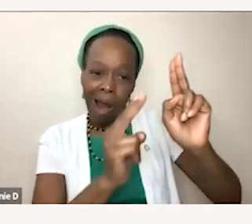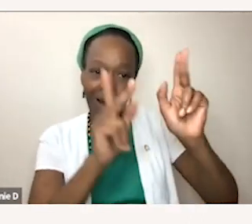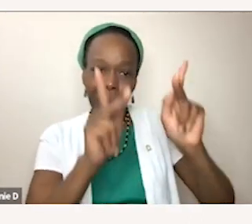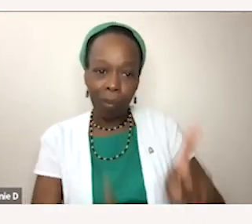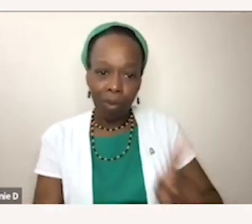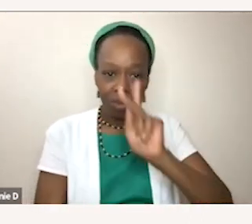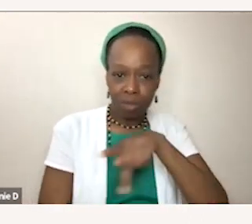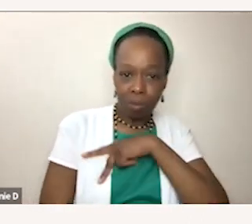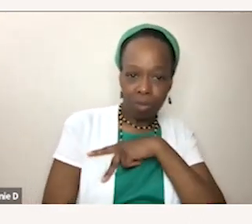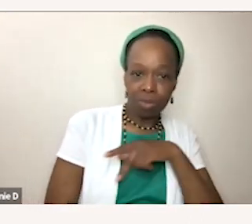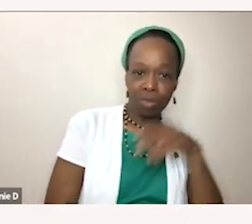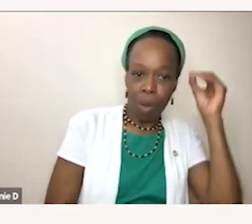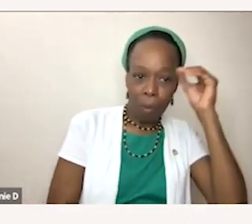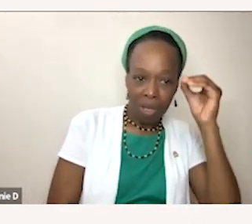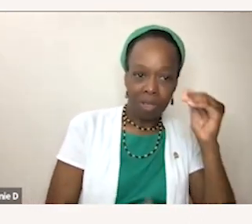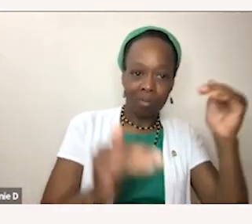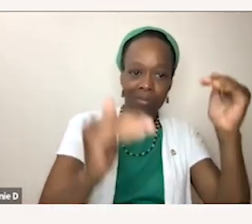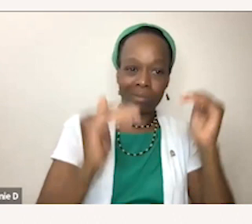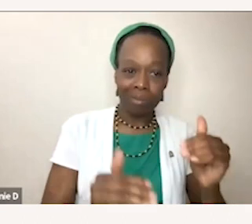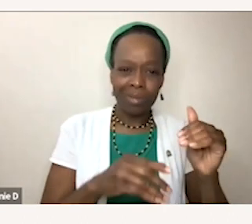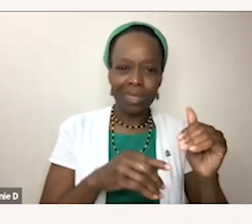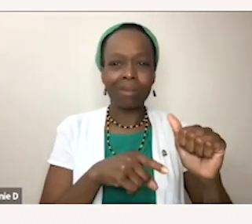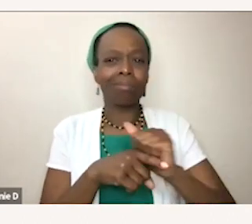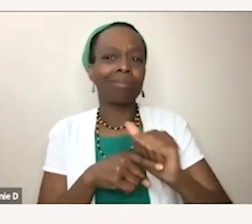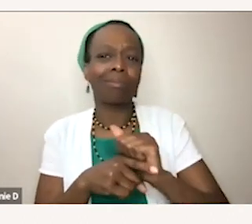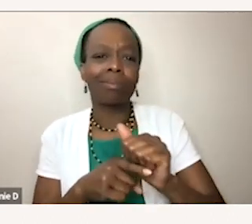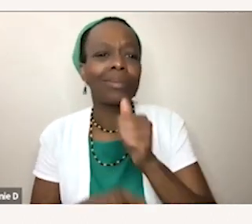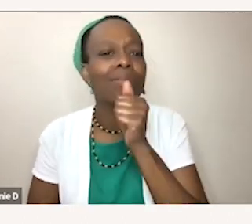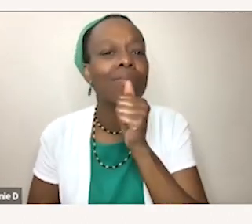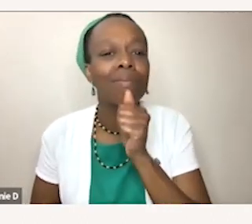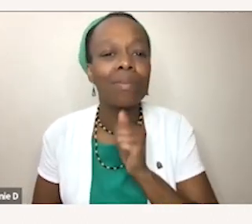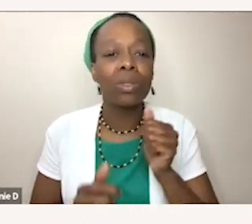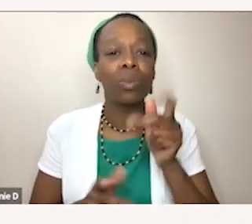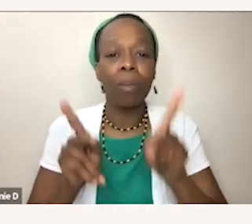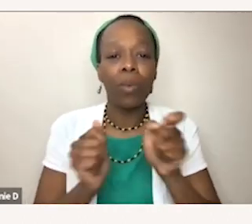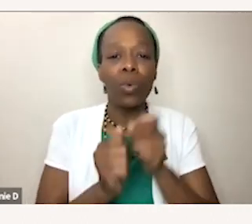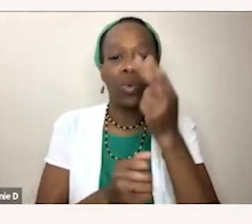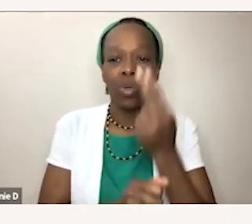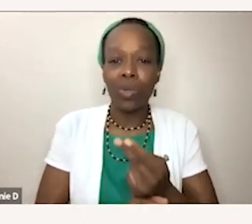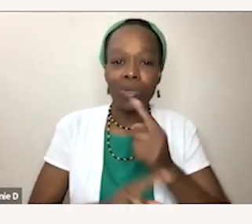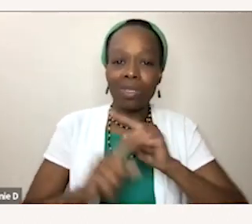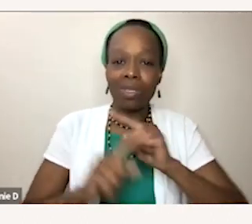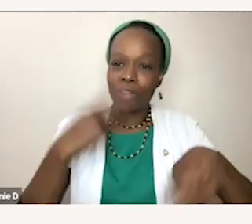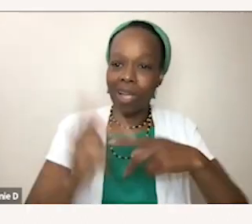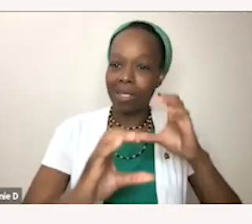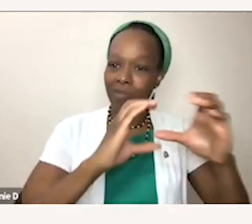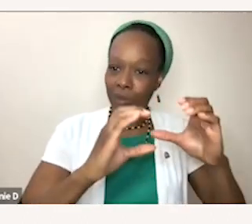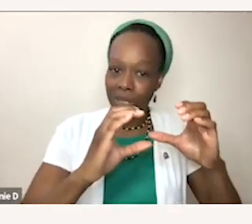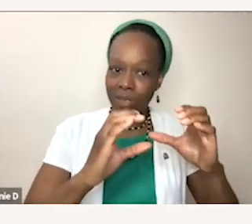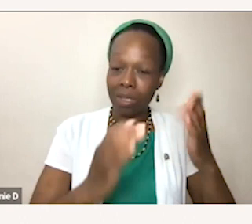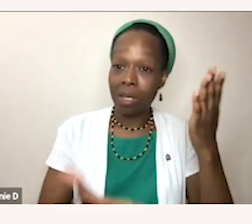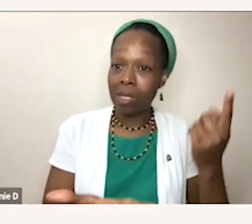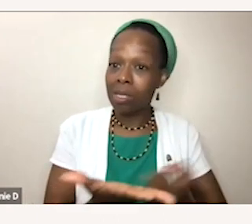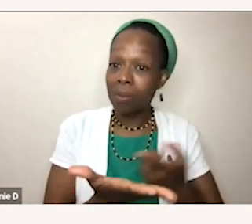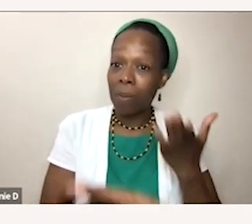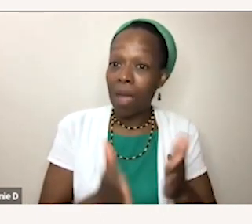on others. Practicing patience with those who use varied forms of the communication. Sometimes there may be silence,